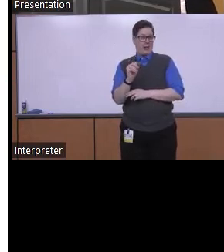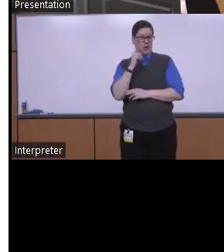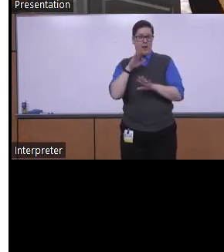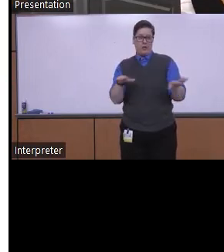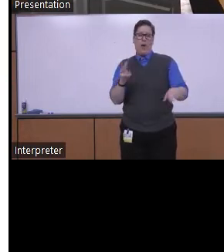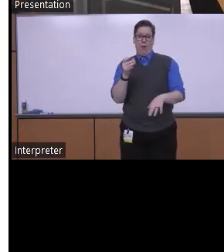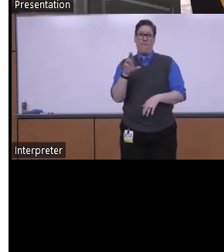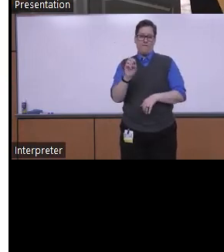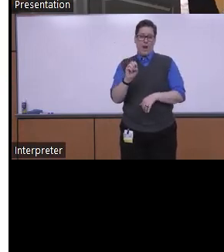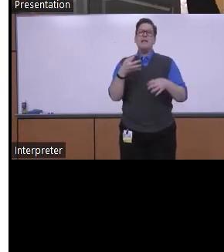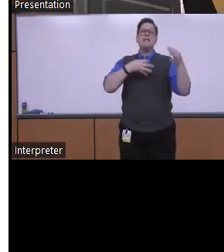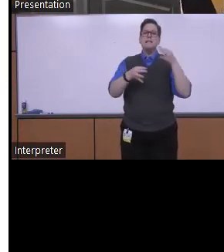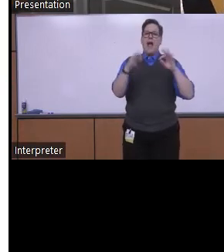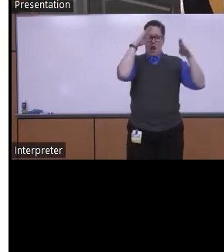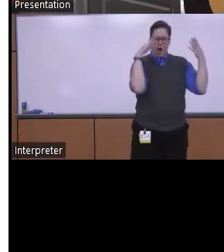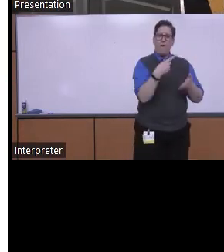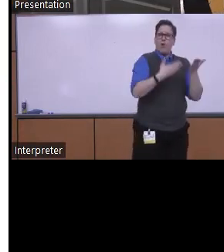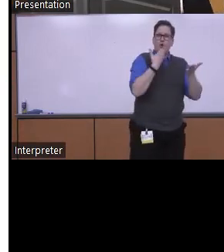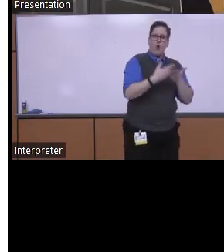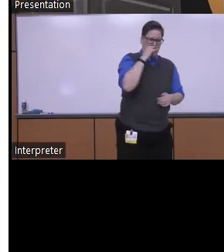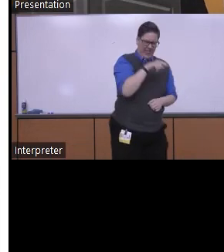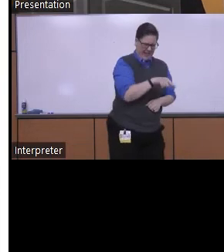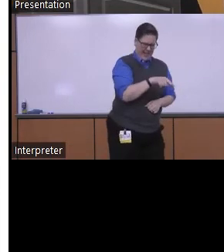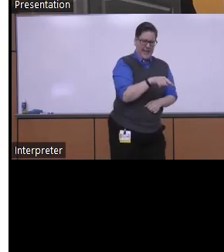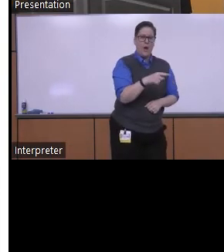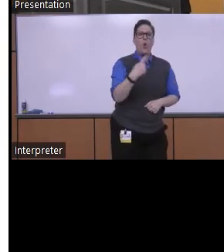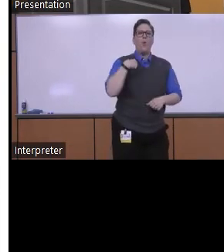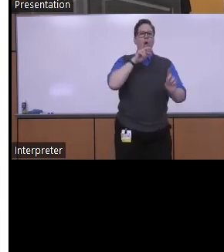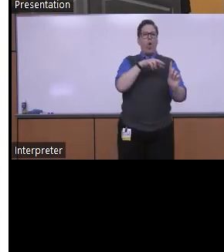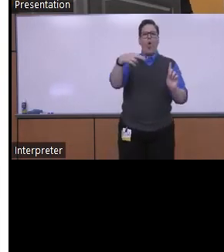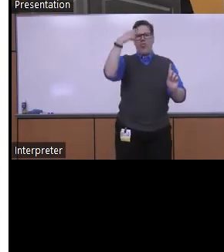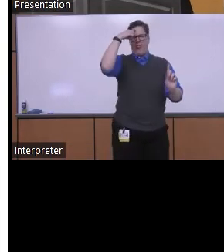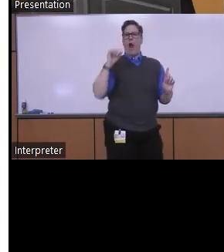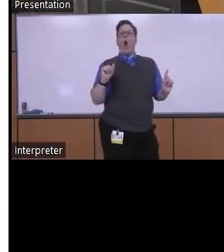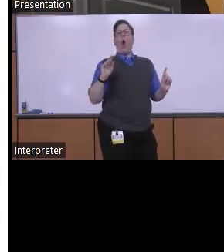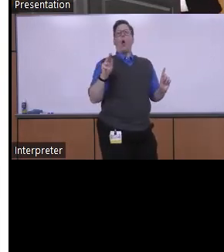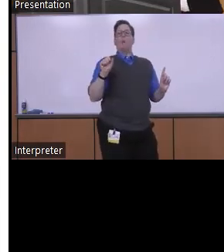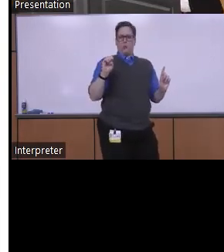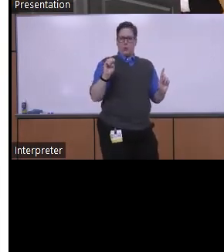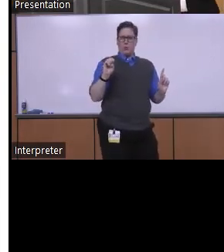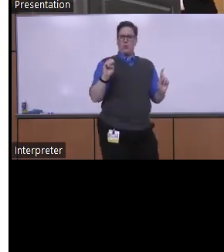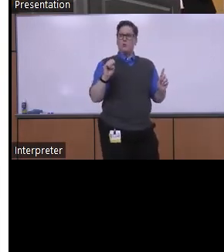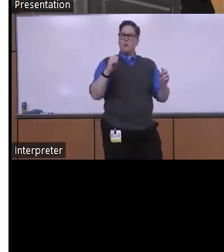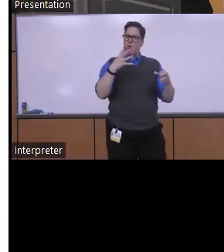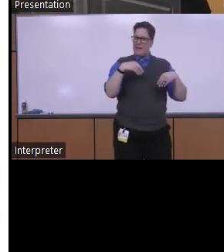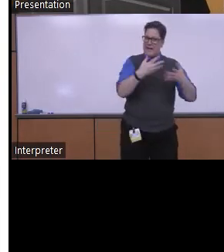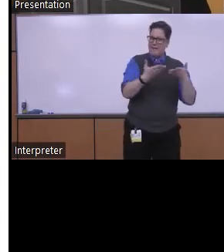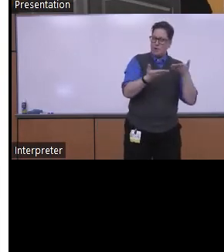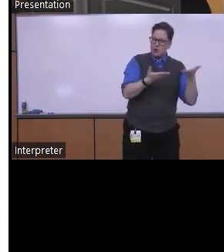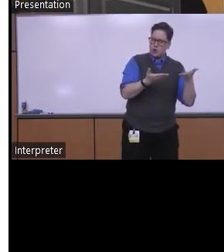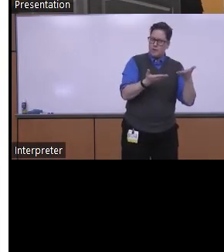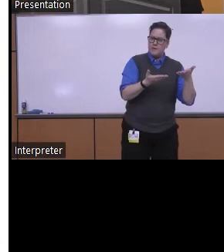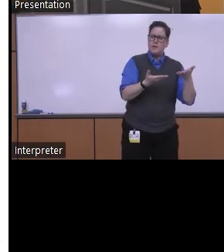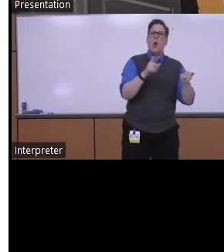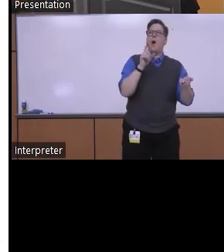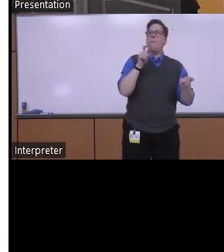So instead of thinking about child welfare, we're thinking about everything through the lens of abuse. And in order to get child welfare services for children, we